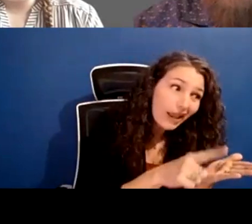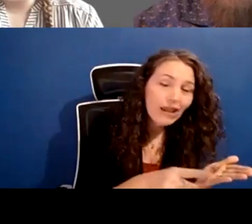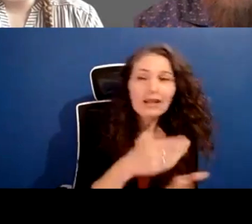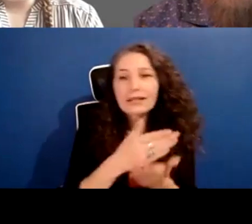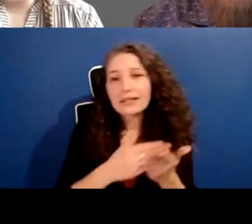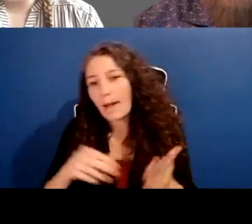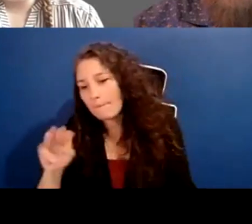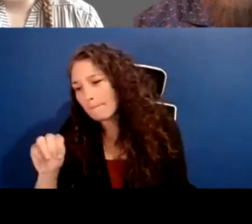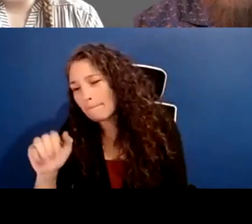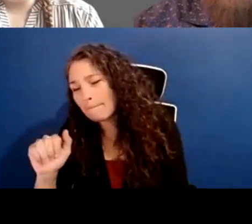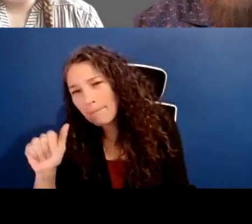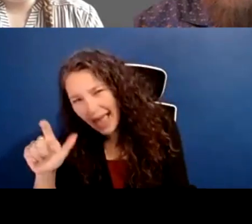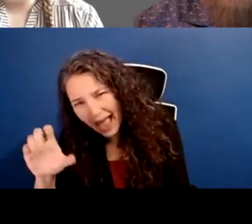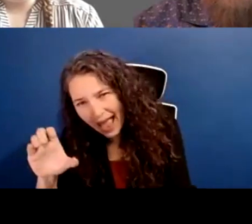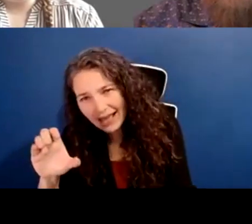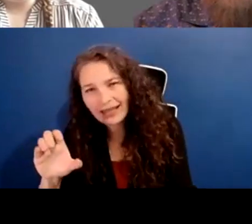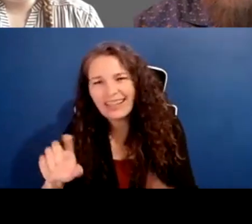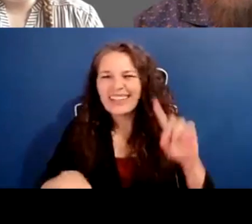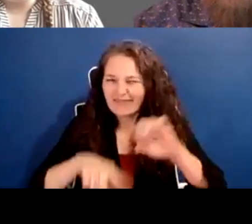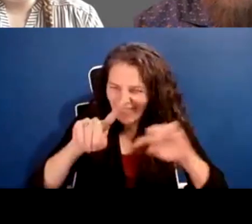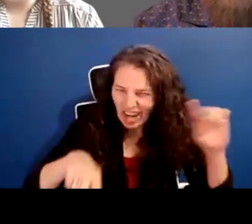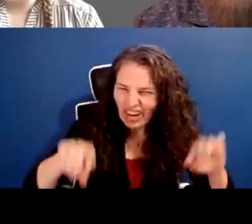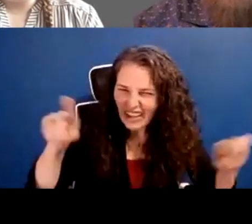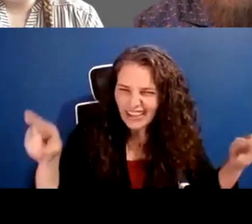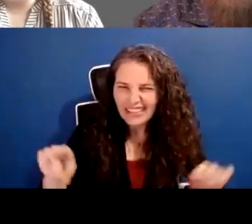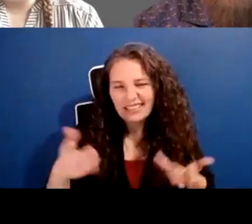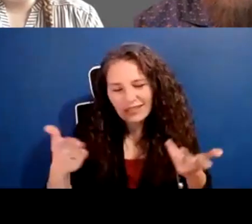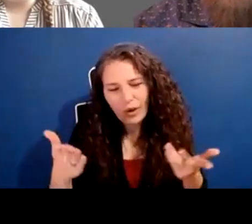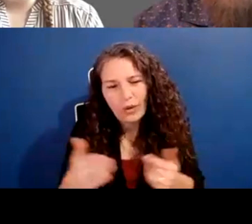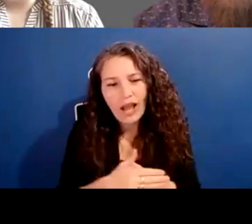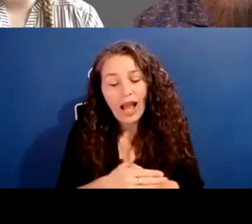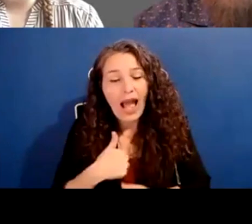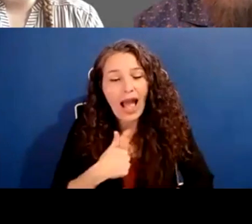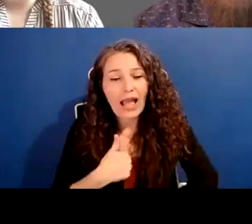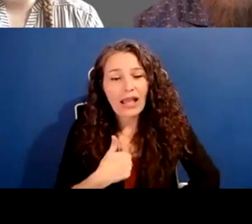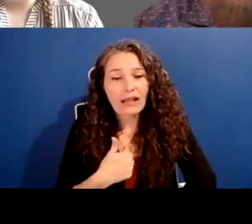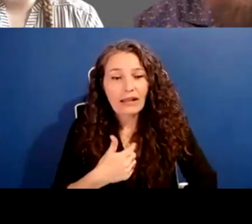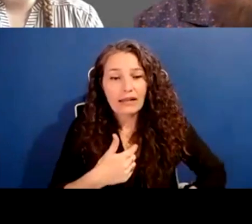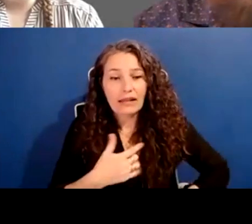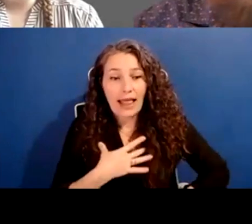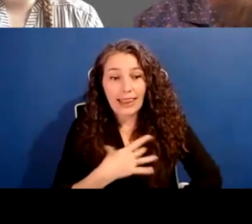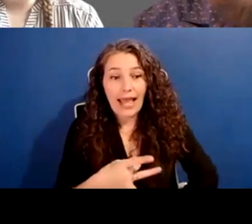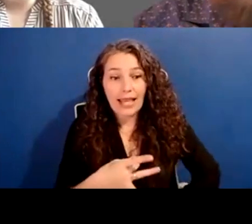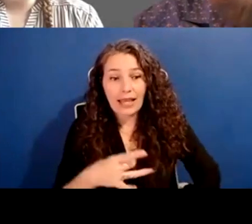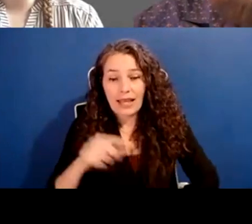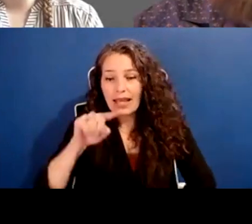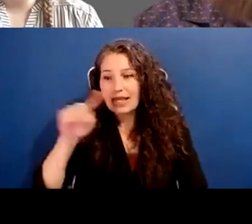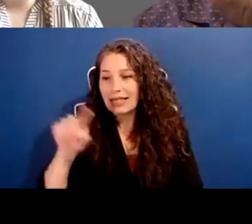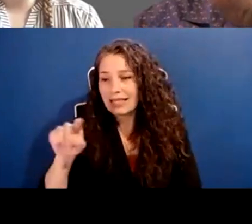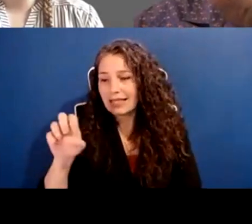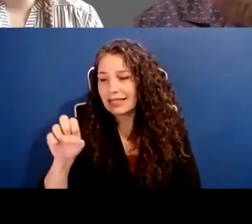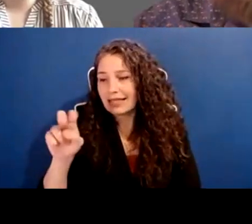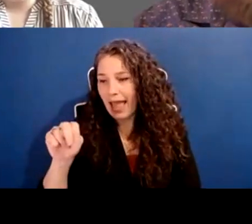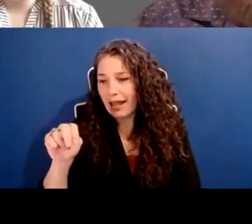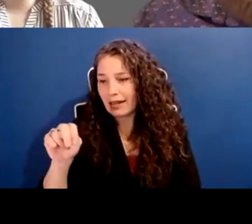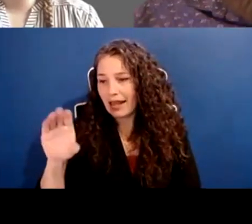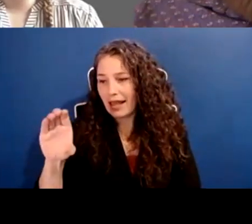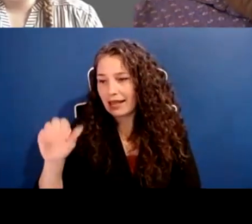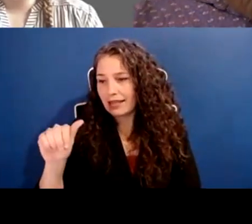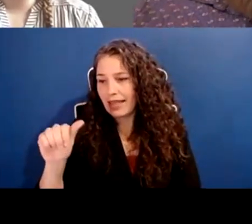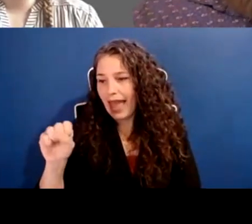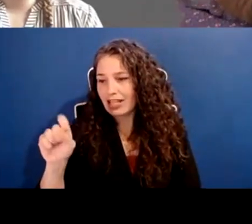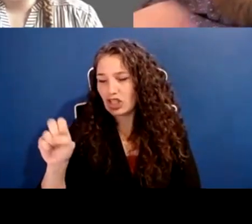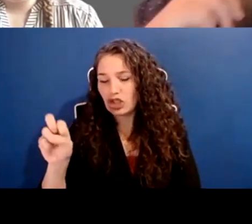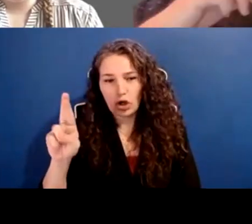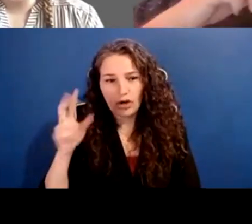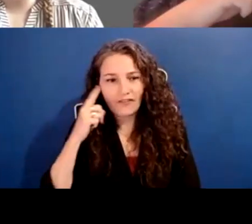liked for recording remote interviews was Zencastr. They have, I believe now they have a video feature